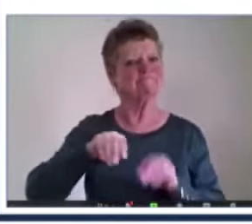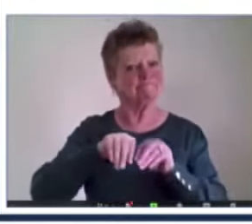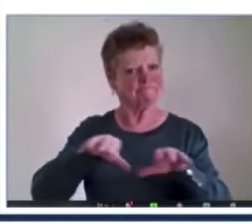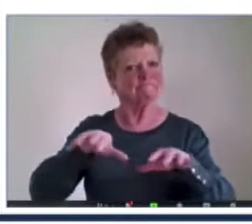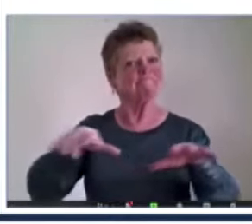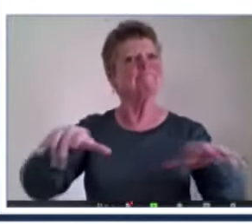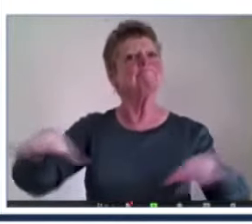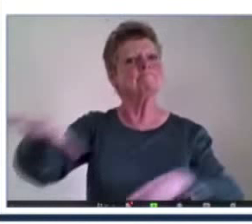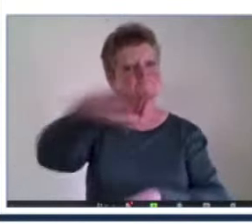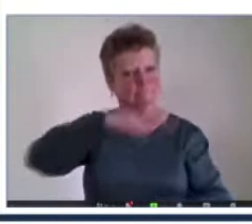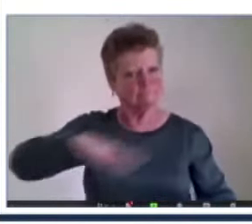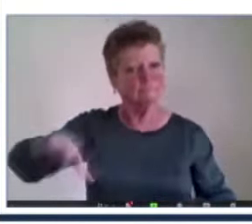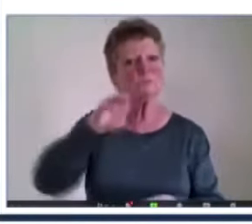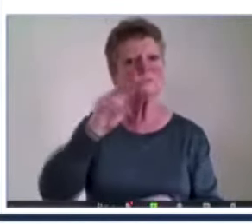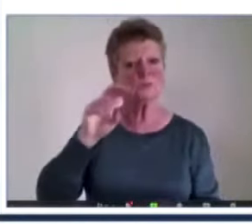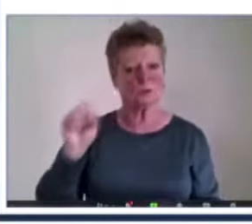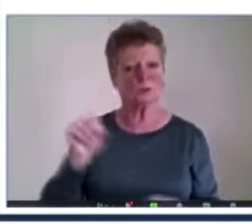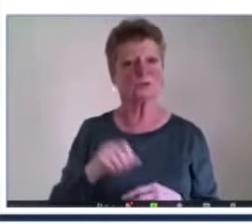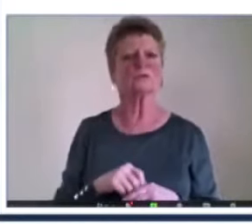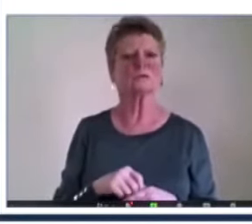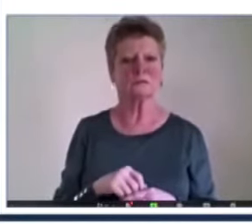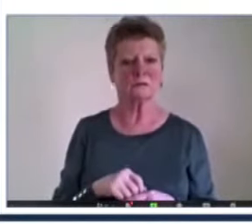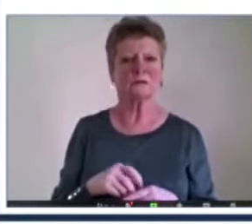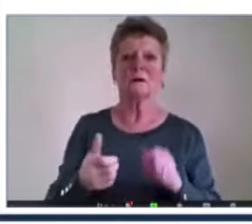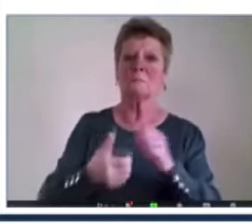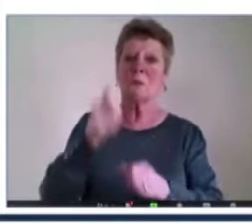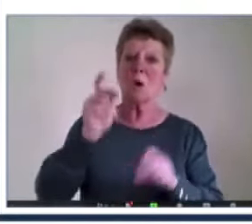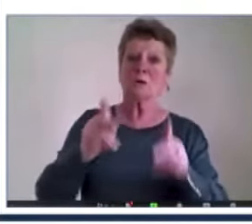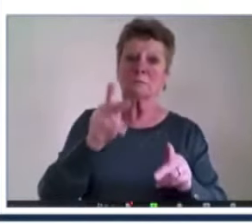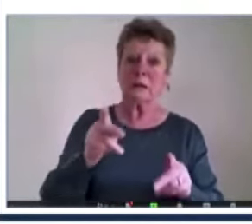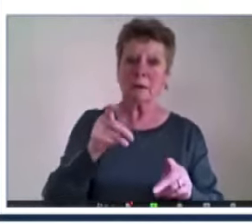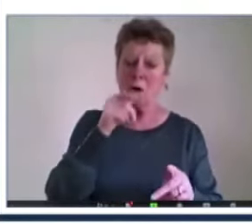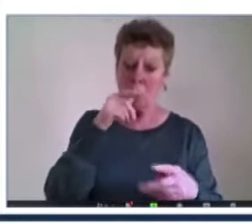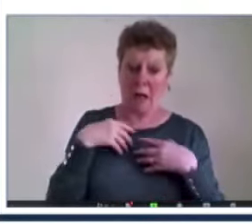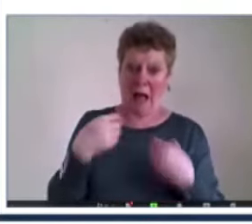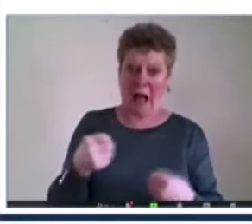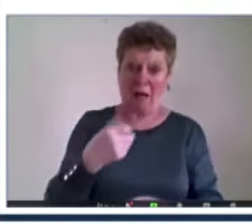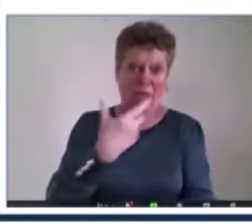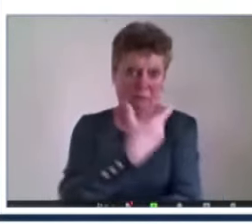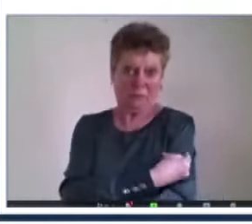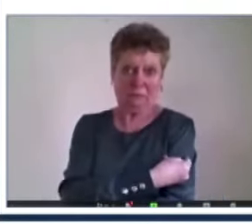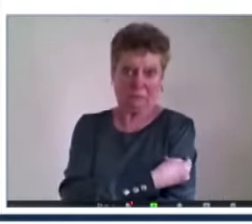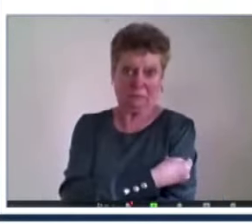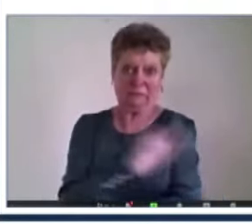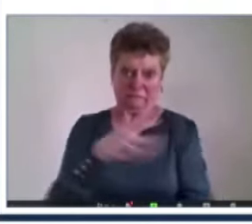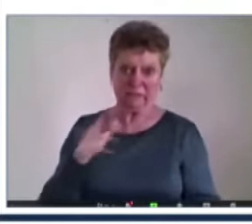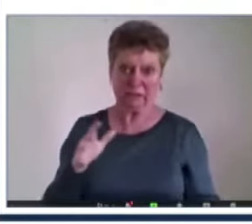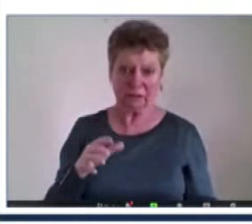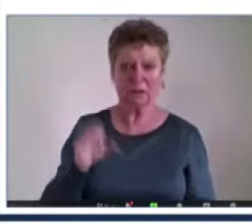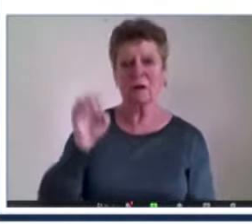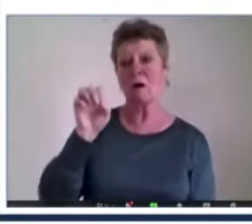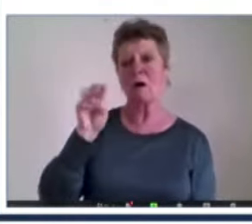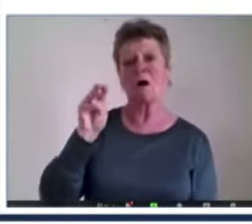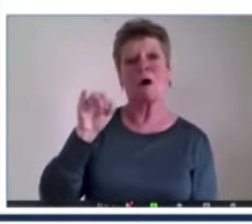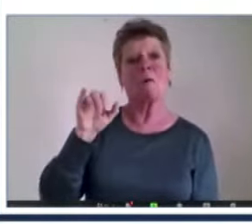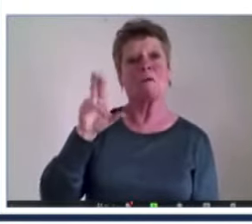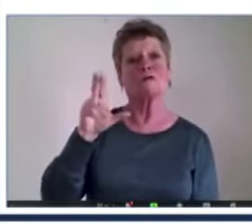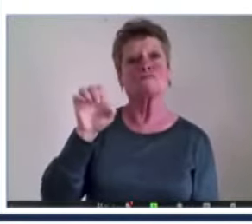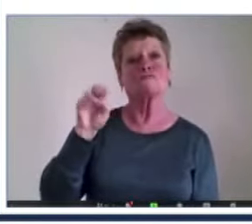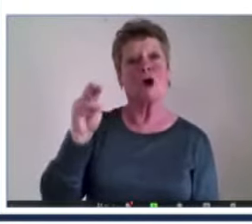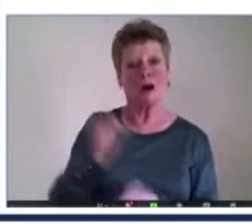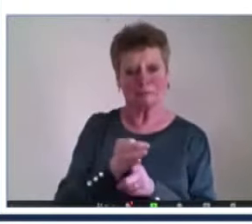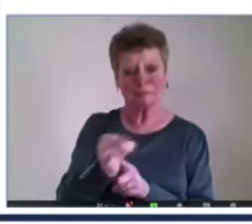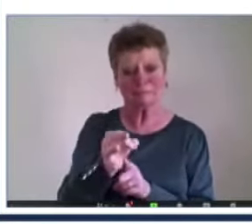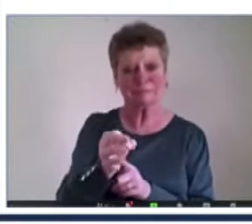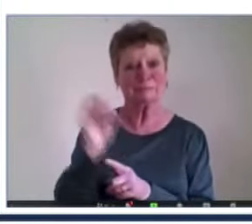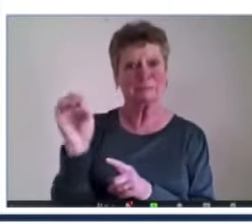province. For most healthy vaccinated people, we do know that the Omicron variant will continue to be a relatively mild